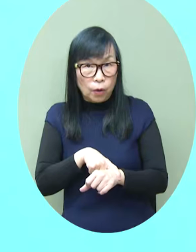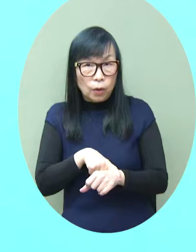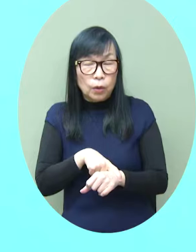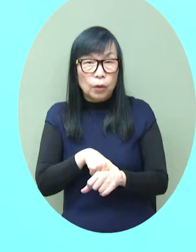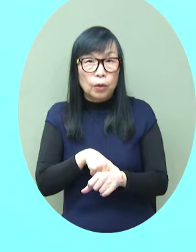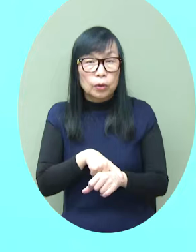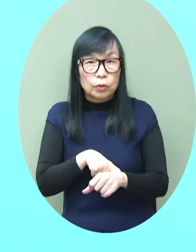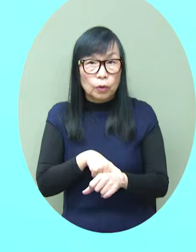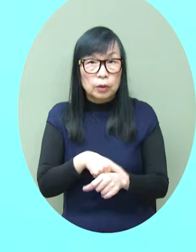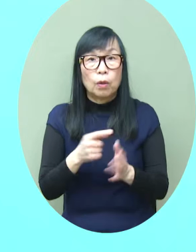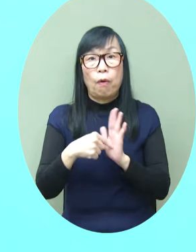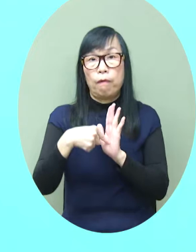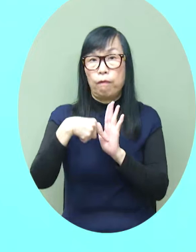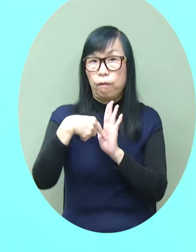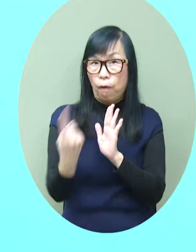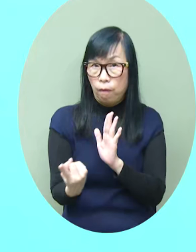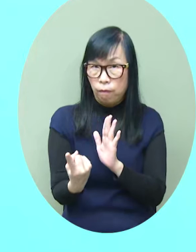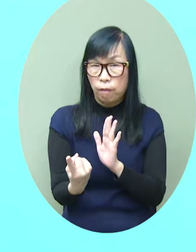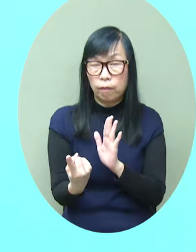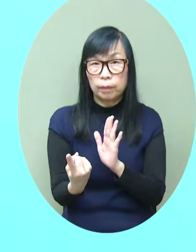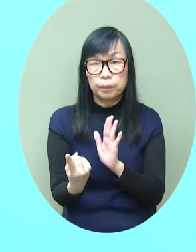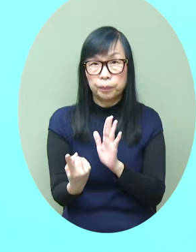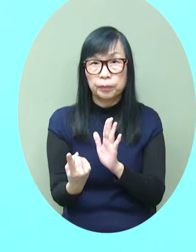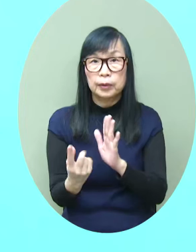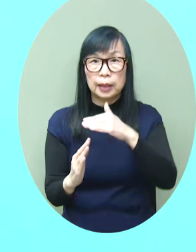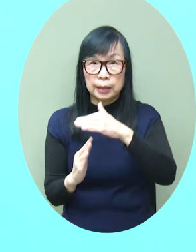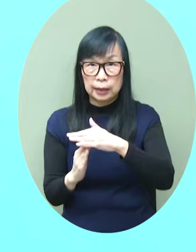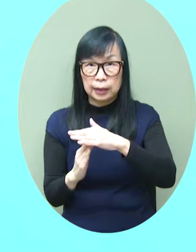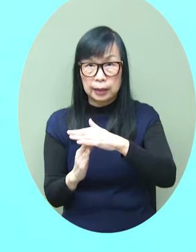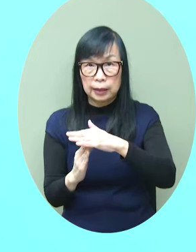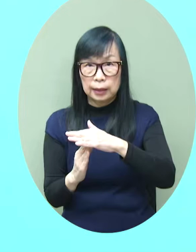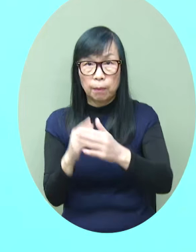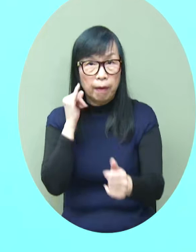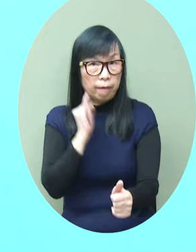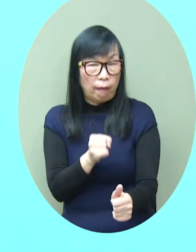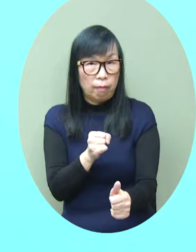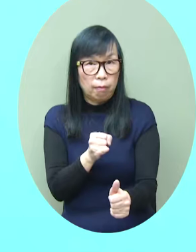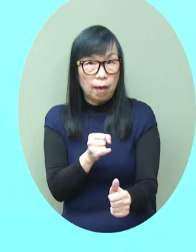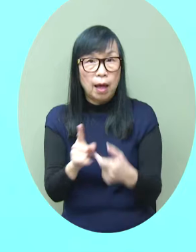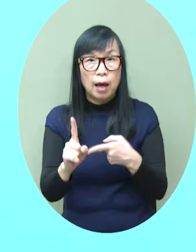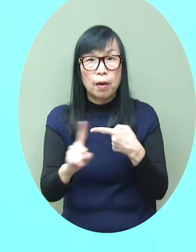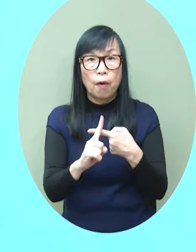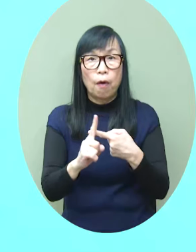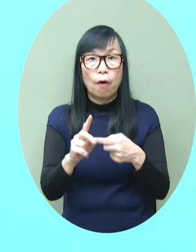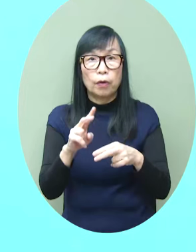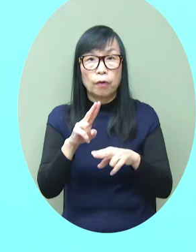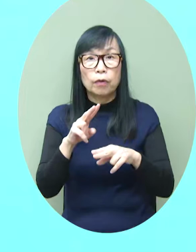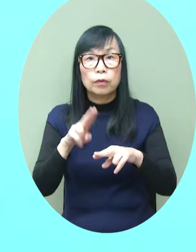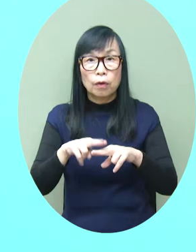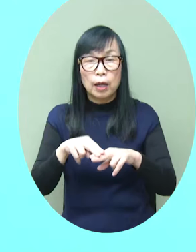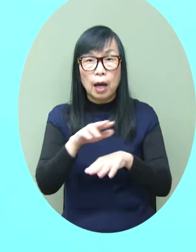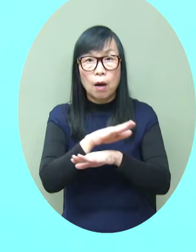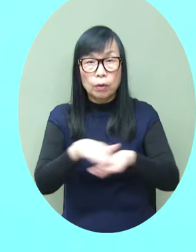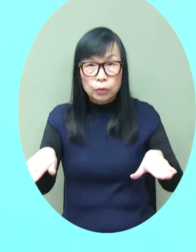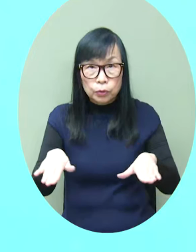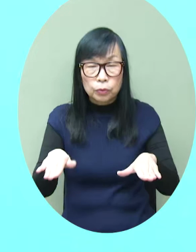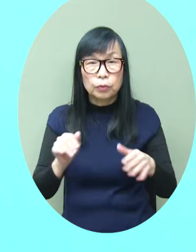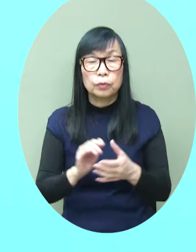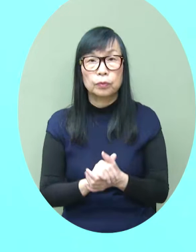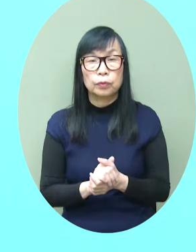the activities which will have that impact of undermining national security. But on the other hand, may I draw